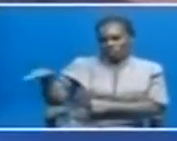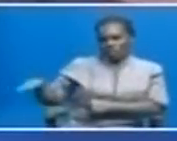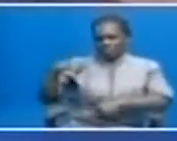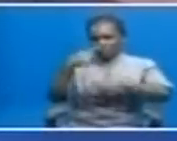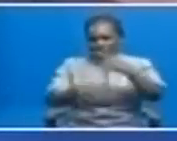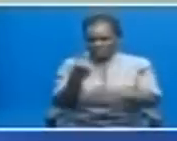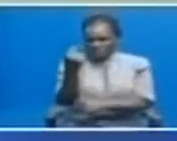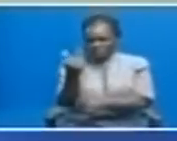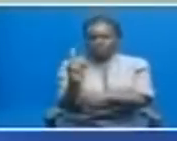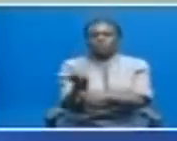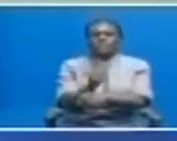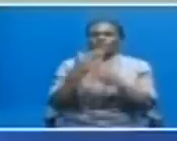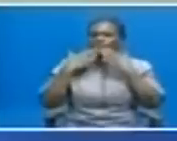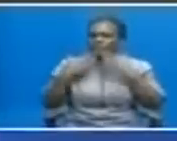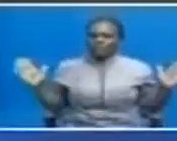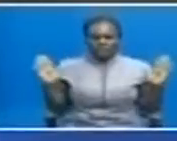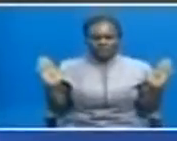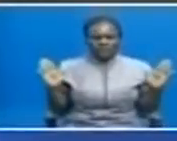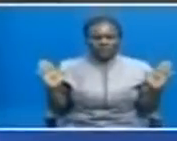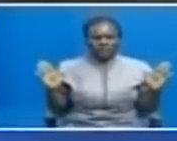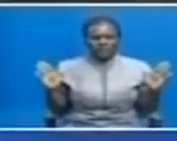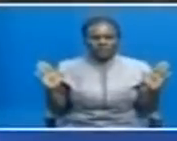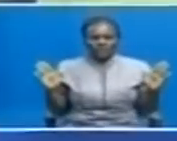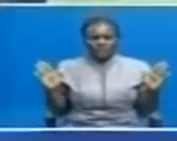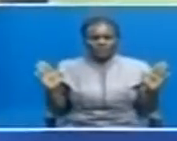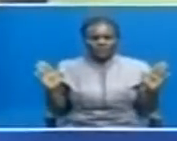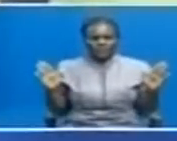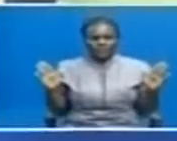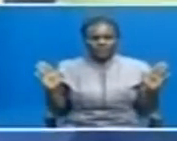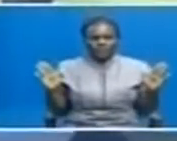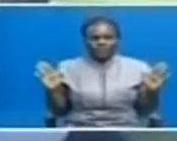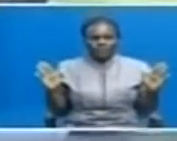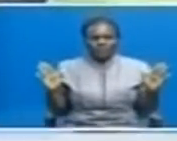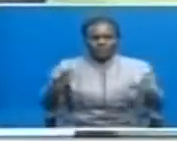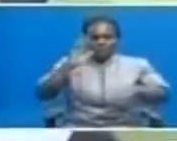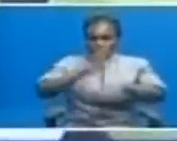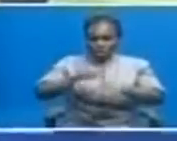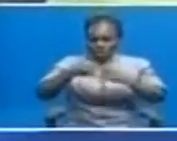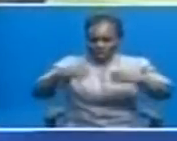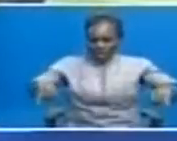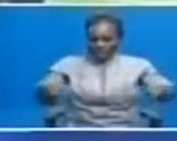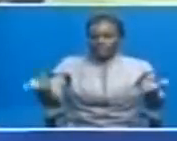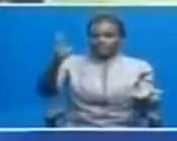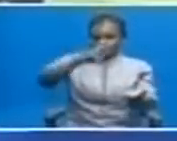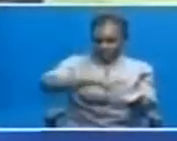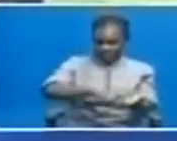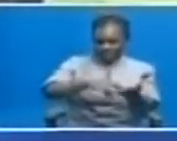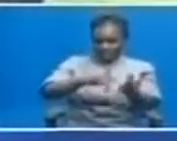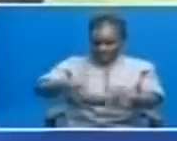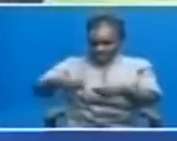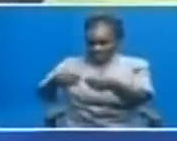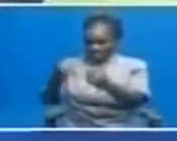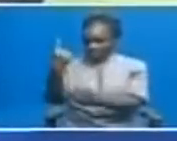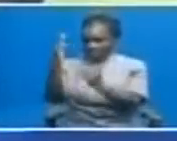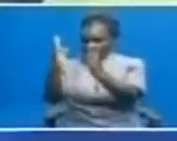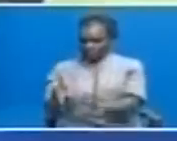that takes a few minutes to complete with the click of a button. The university has an online registration system that gives a student